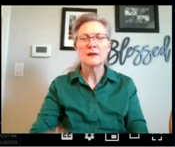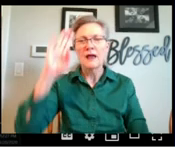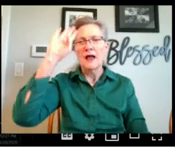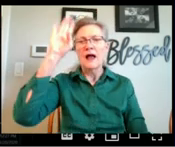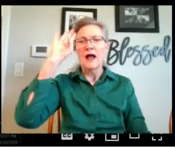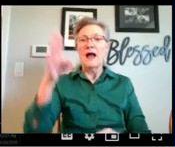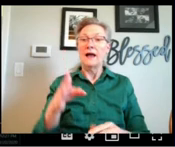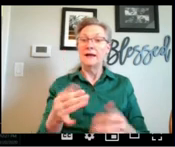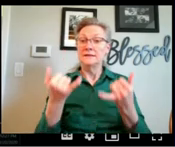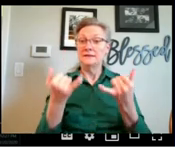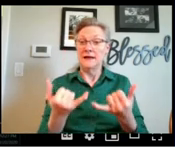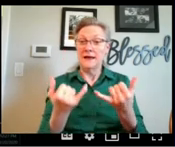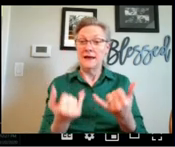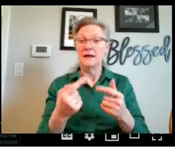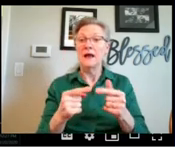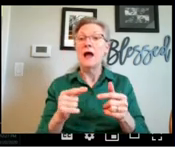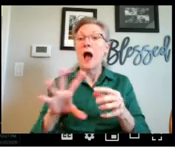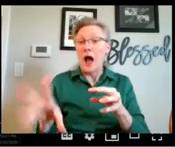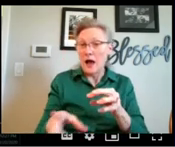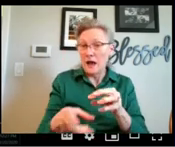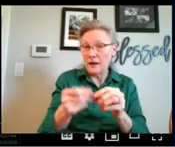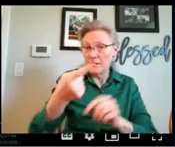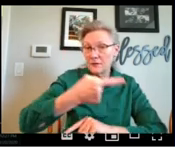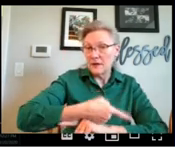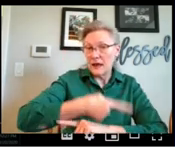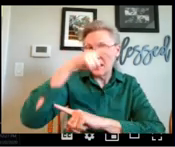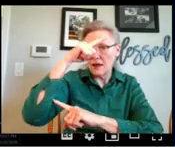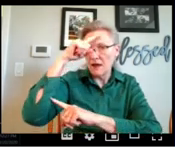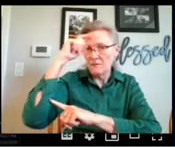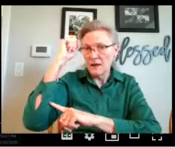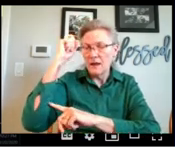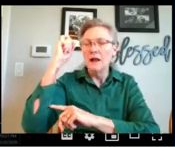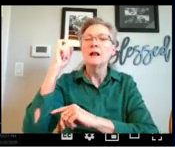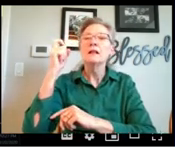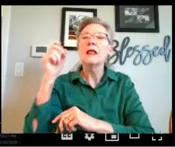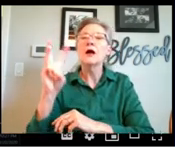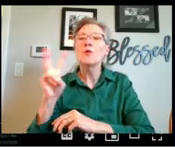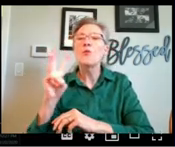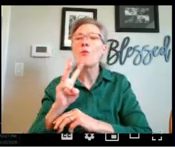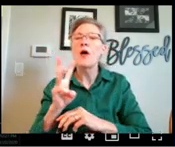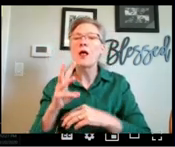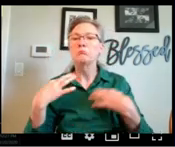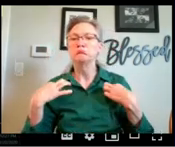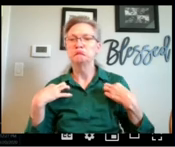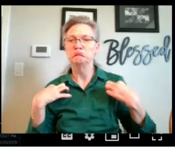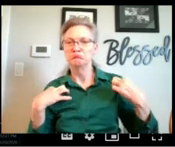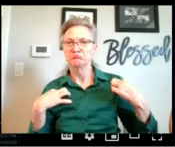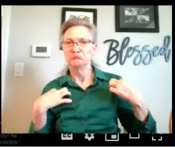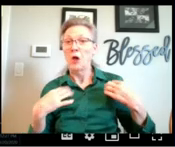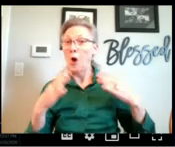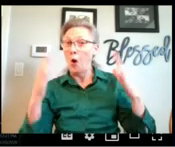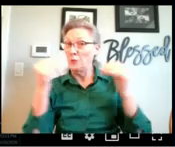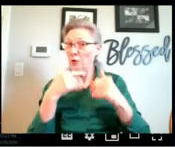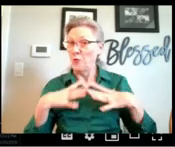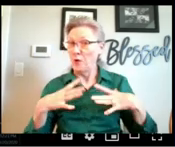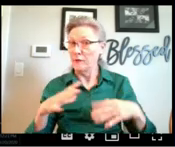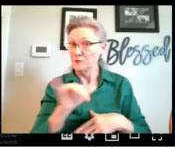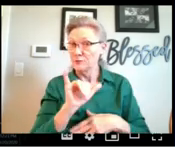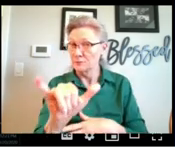theme. I got on another black ball sweatshirt, and I hope you've got on your black ball gear as well. So we started off thinking